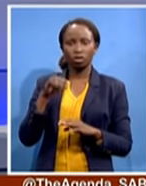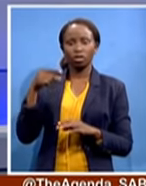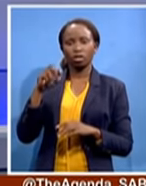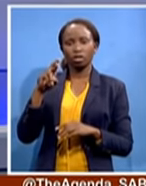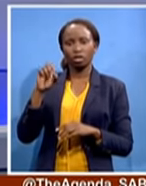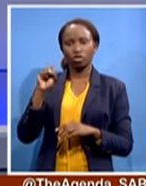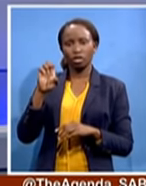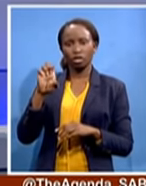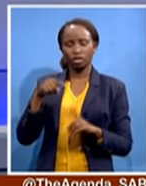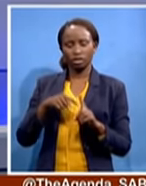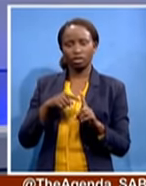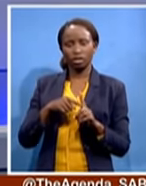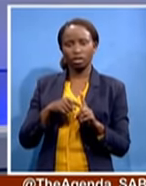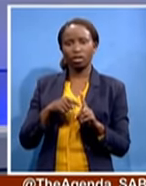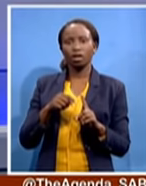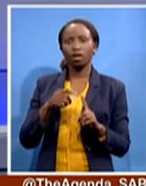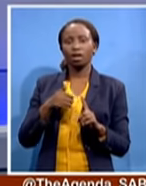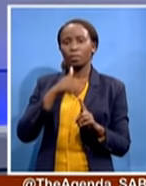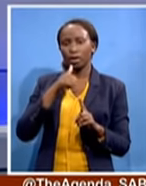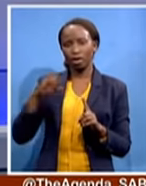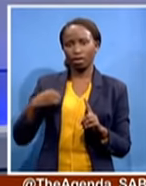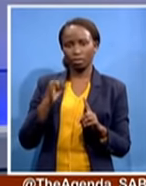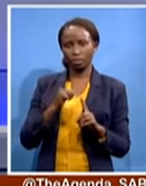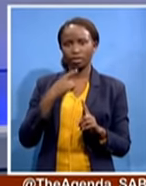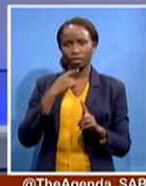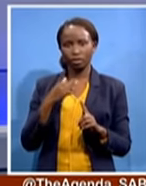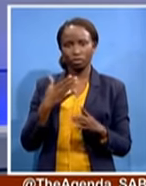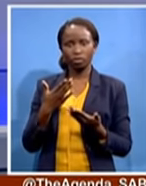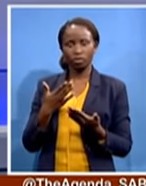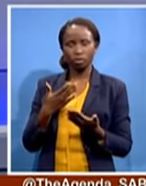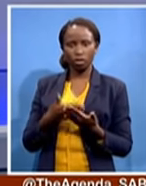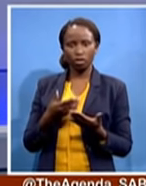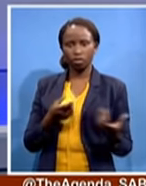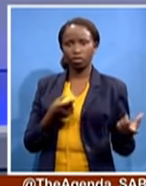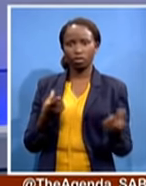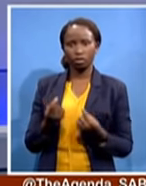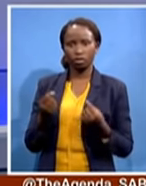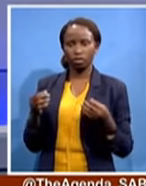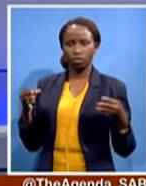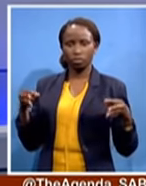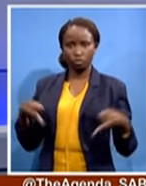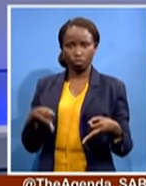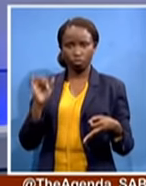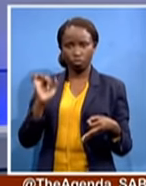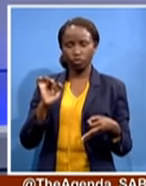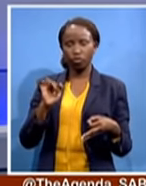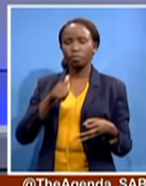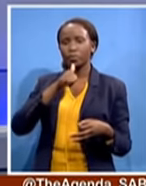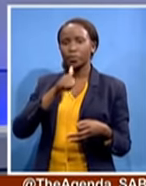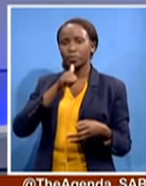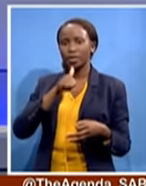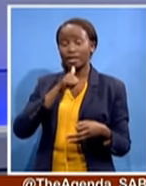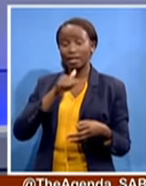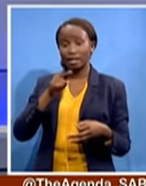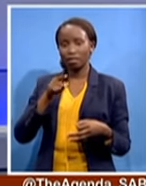of inappropriately burying the country's former president, Robert Mugabe. According to a statement, Chief Zwemba wants Grace Mugabe to